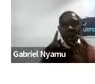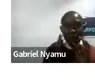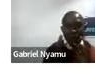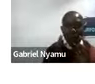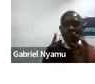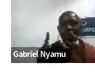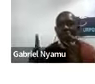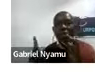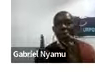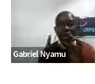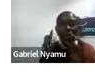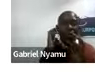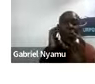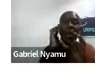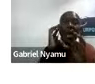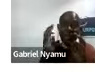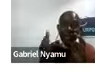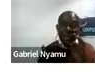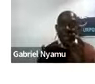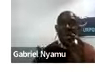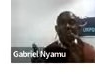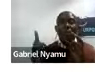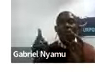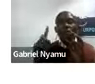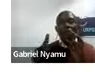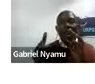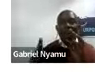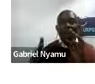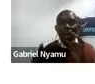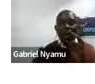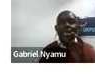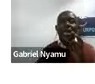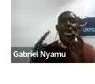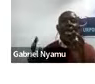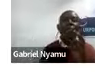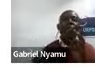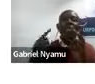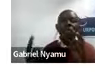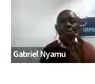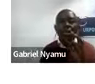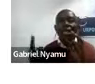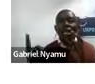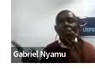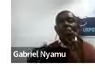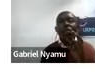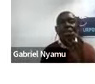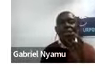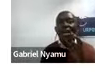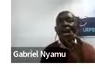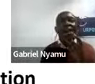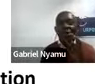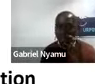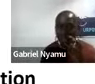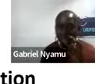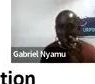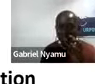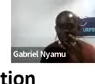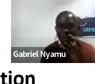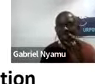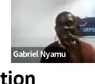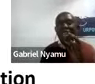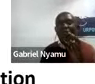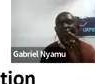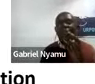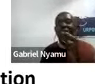by the purpose. So you use it well. So people are gifted, but because of lack of purpose, they end up misusing the gift because gifts are not